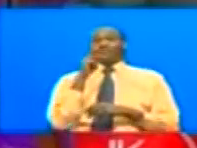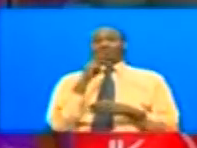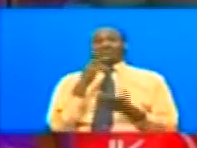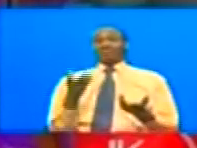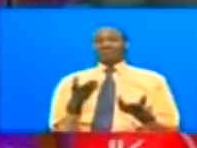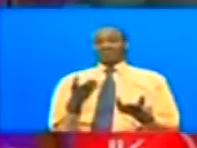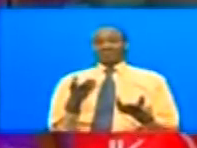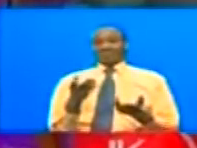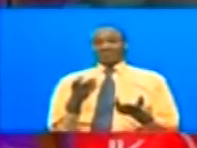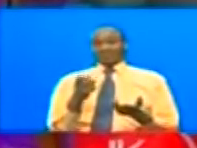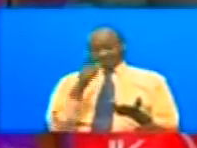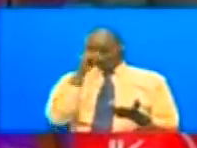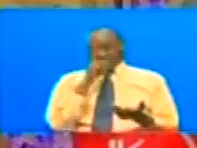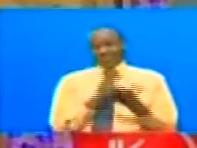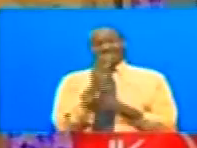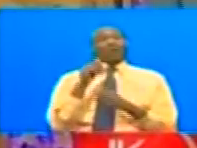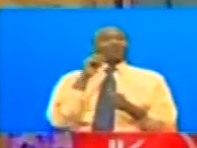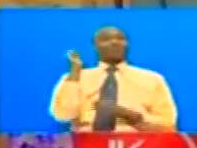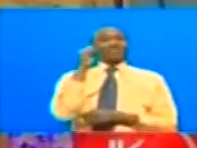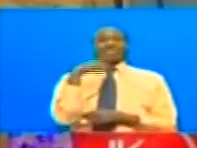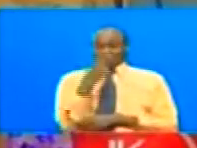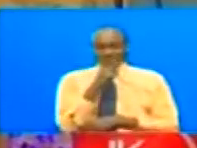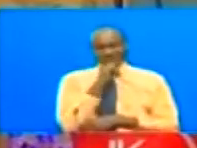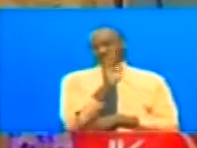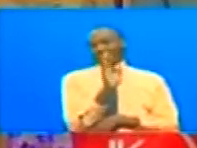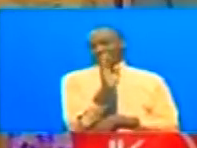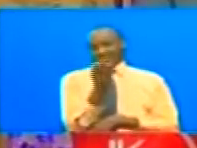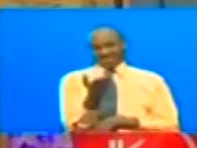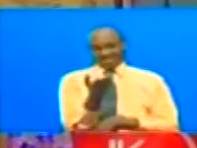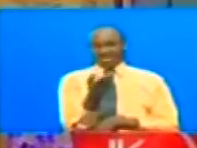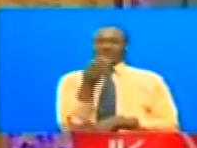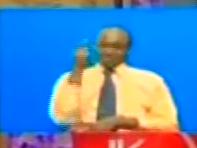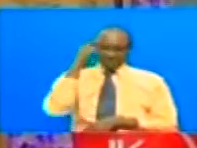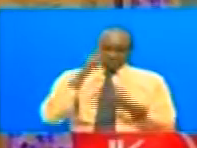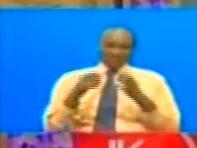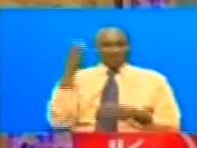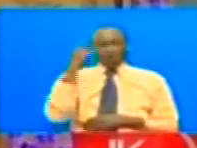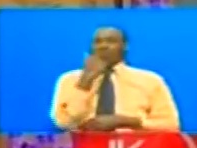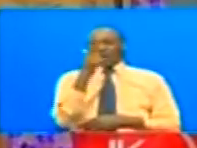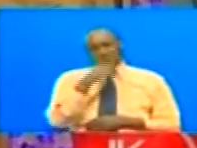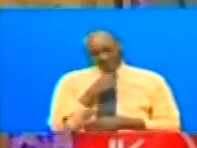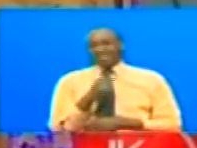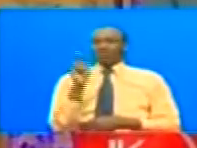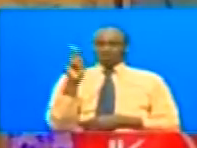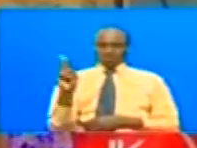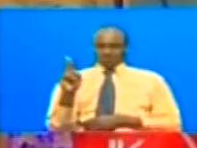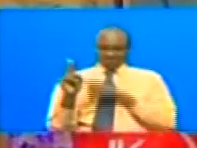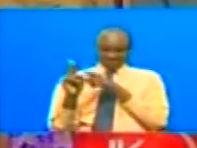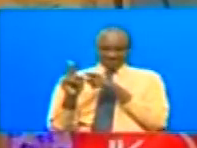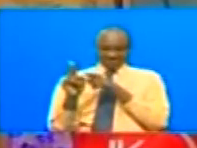is still behind there looking and saying, you know, we keep forgetting that Moi wanted Uhuru to be president. Yeah. Uhuru is